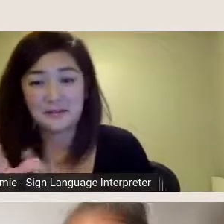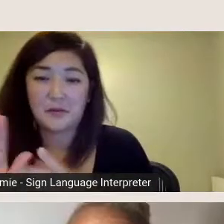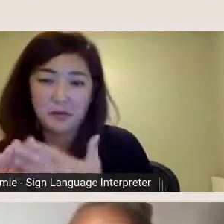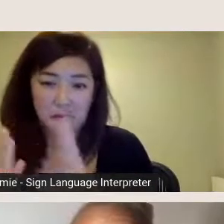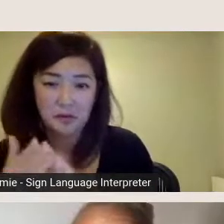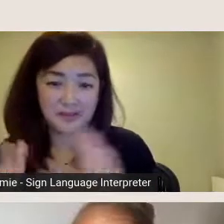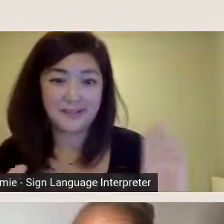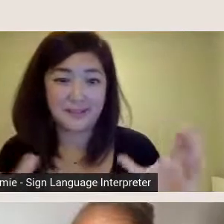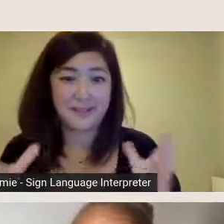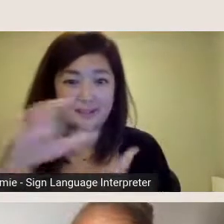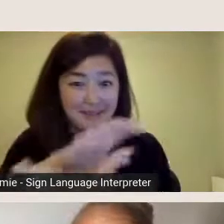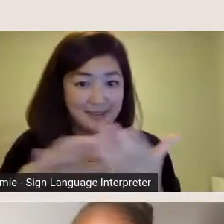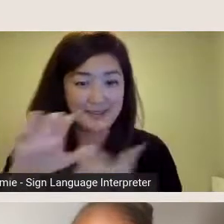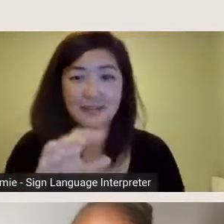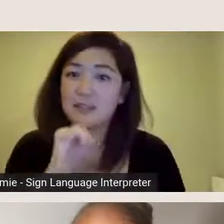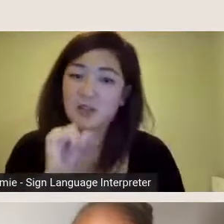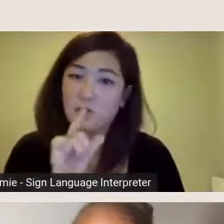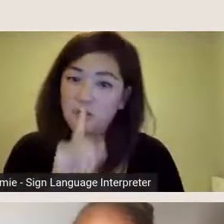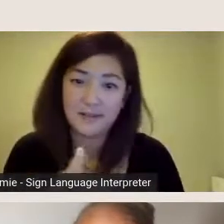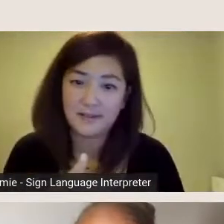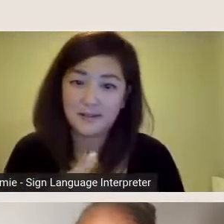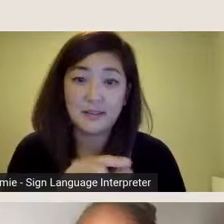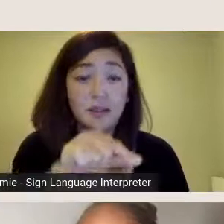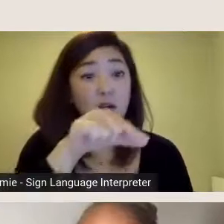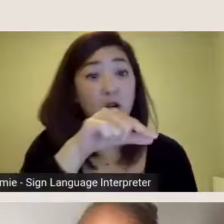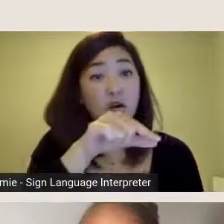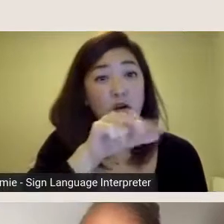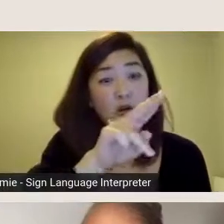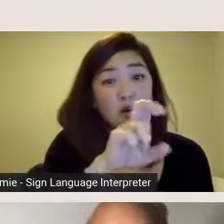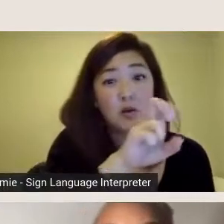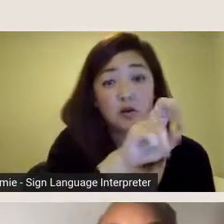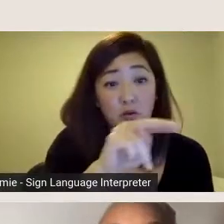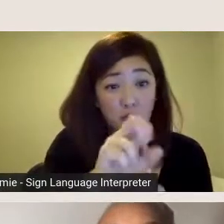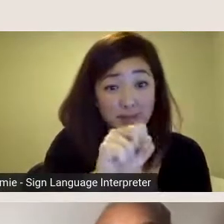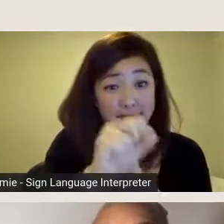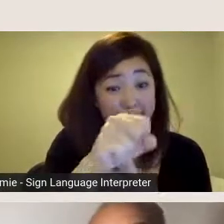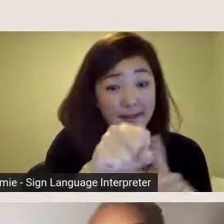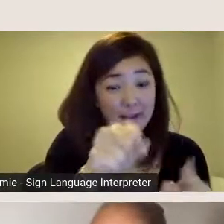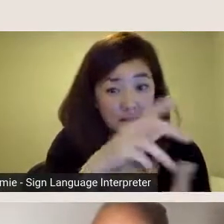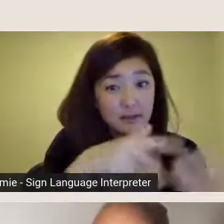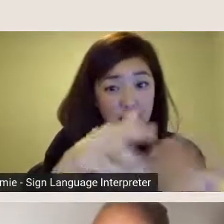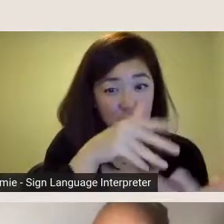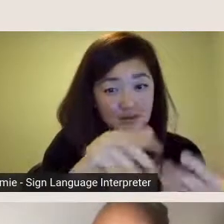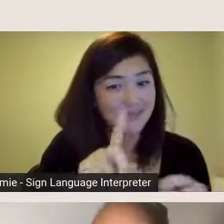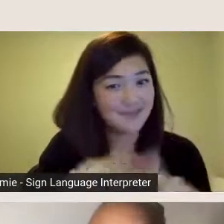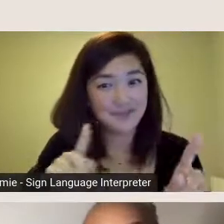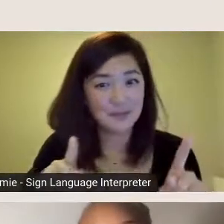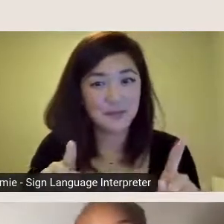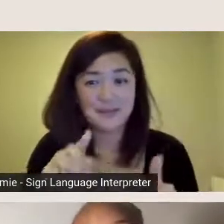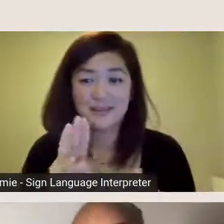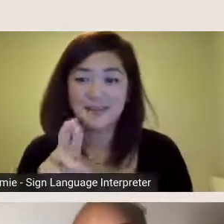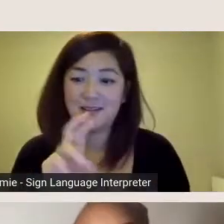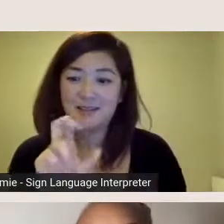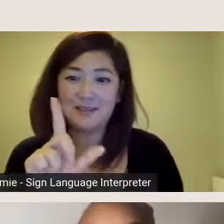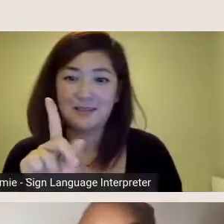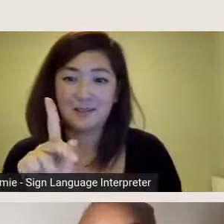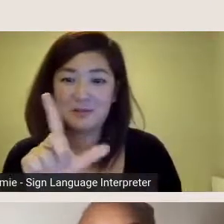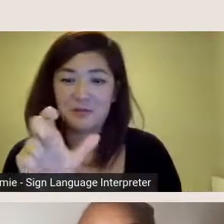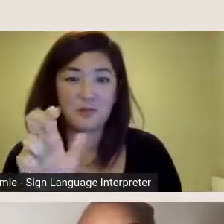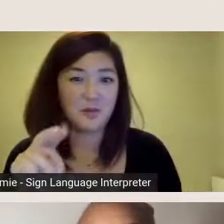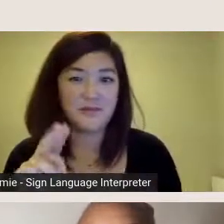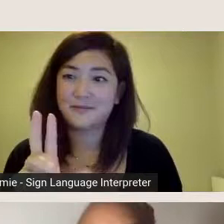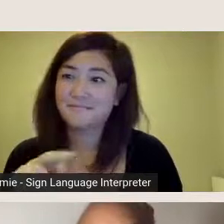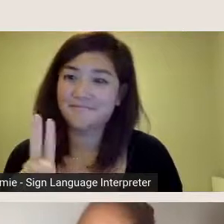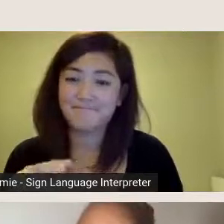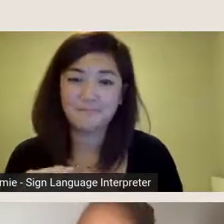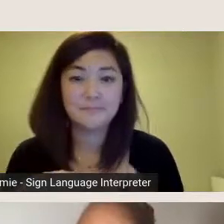more in Queens, where they're kind of proper Chinatowns. But it was really interesting, and